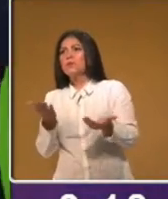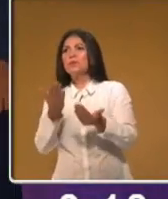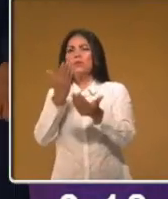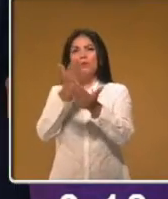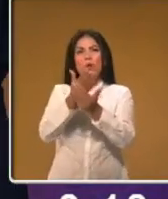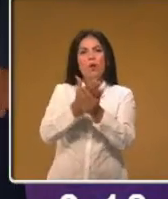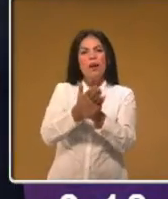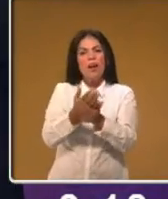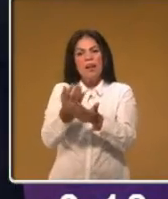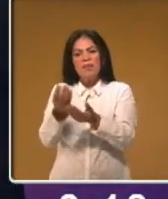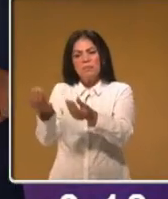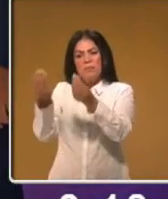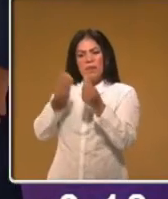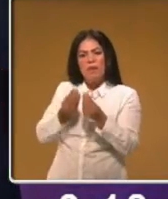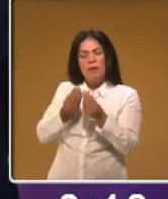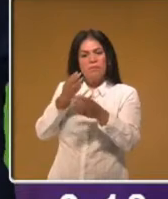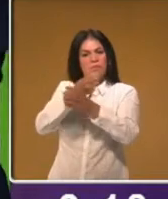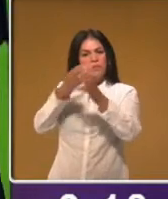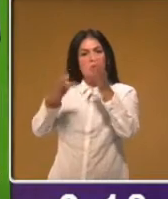bad service, but